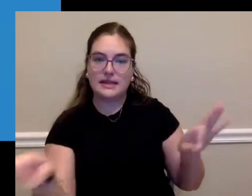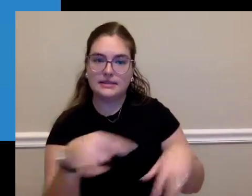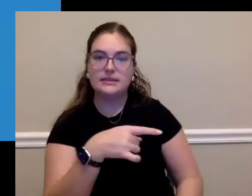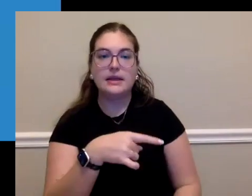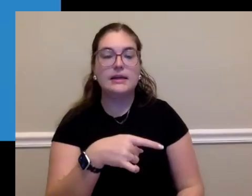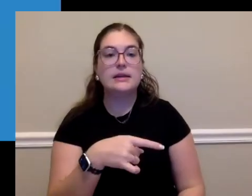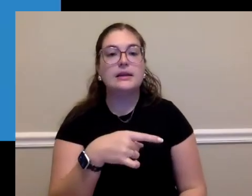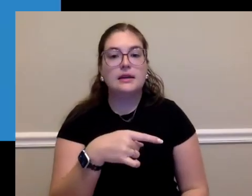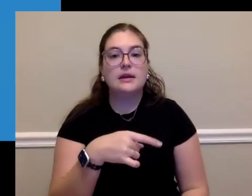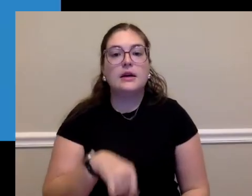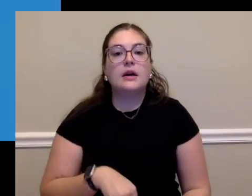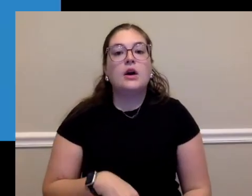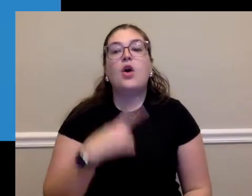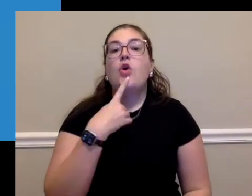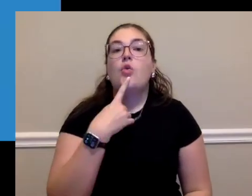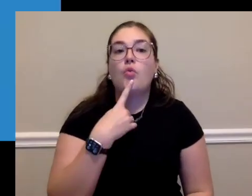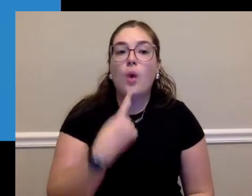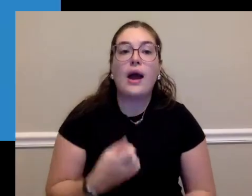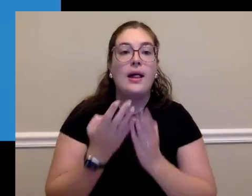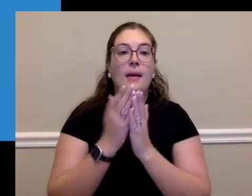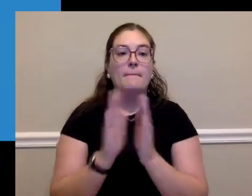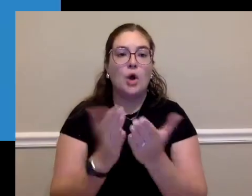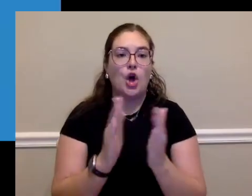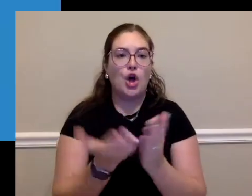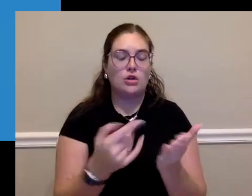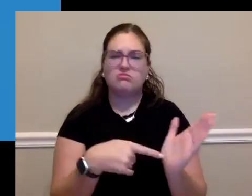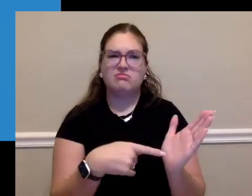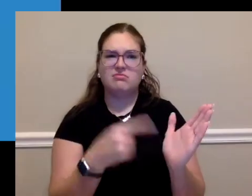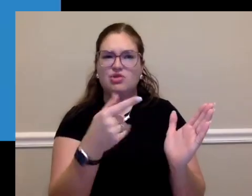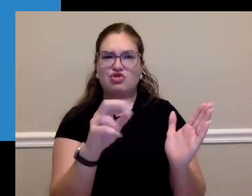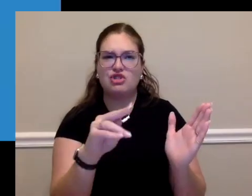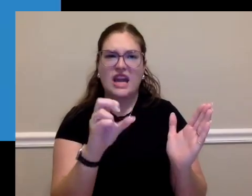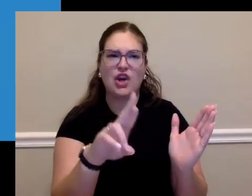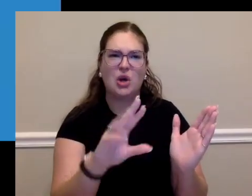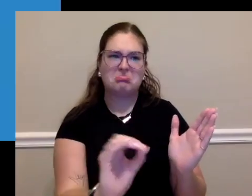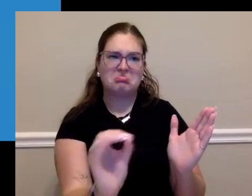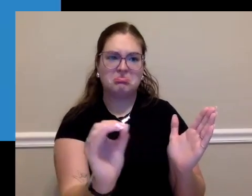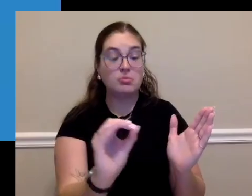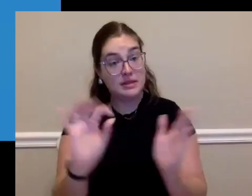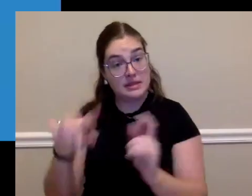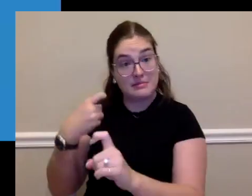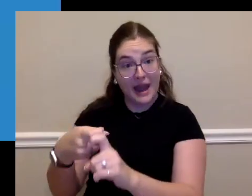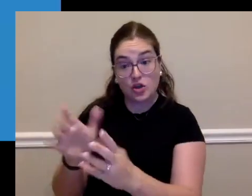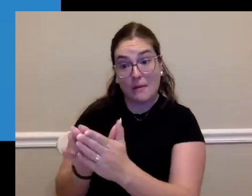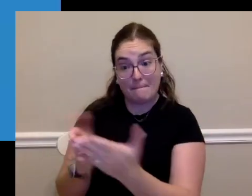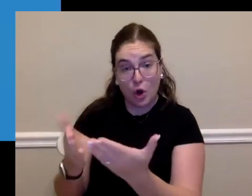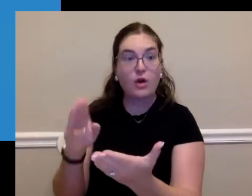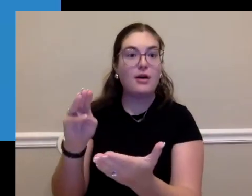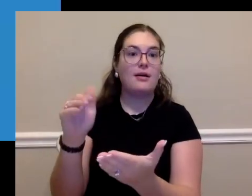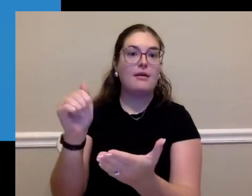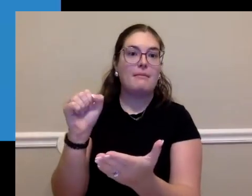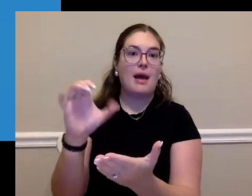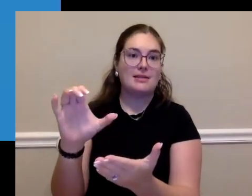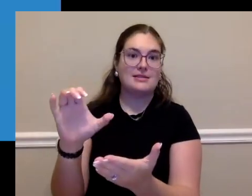red book has no gender. But in Spanish, book is masculine. So the article that it